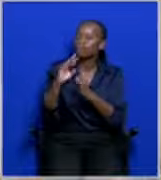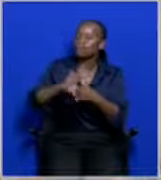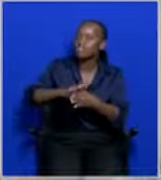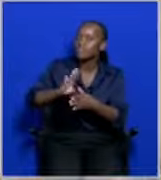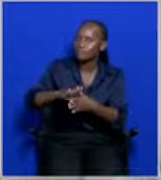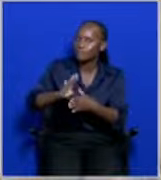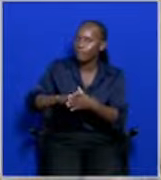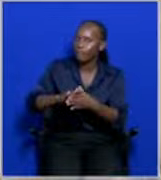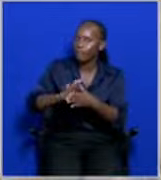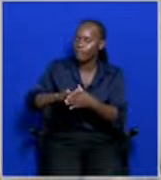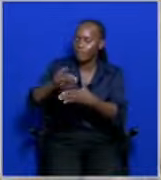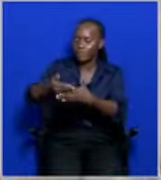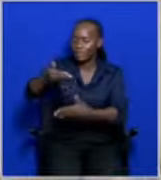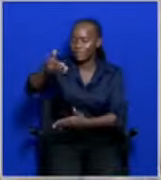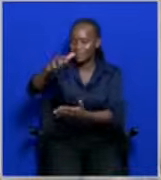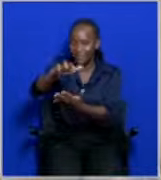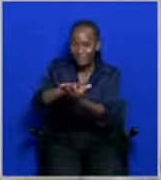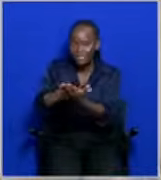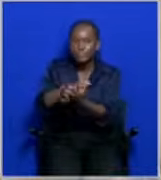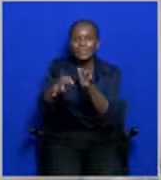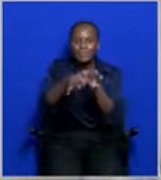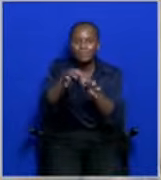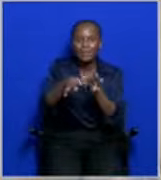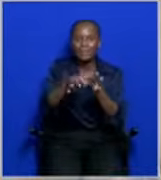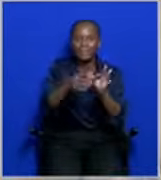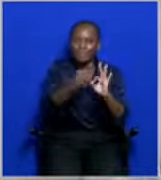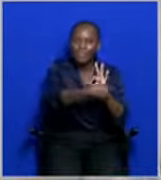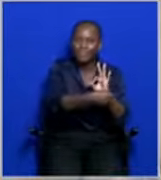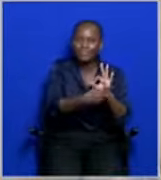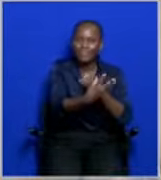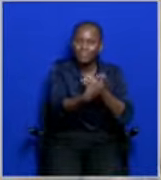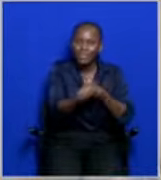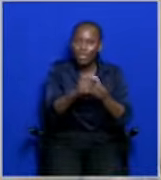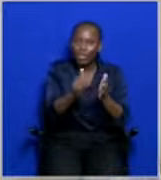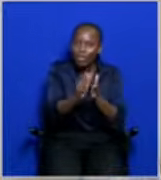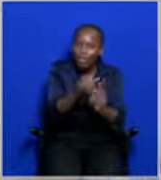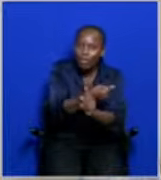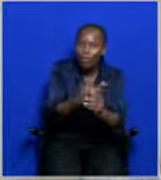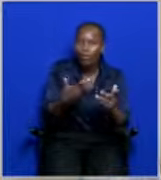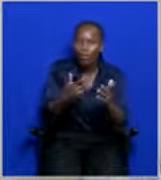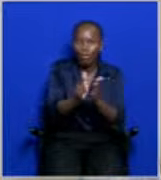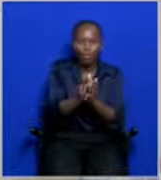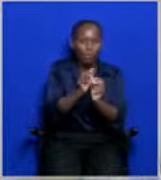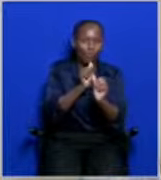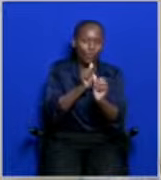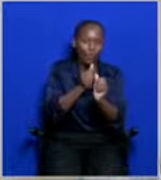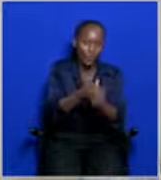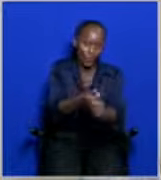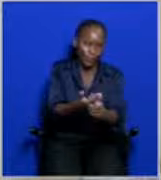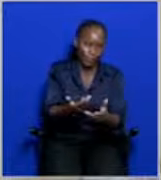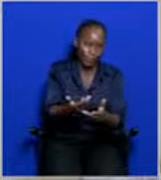Now, I think this is the second statement we see